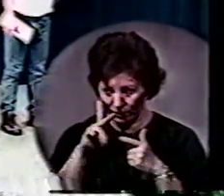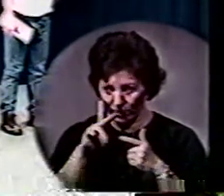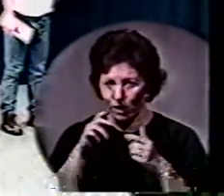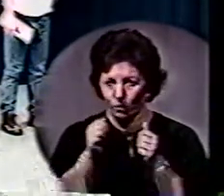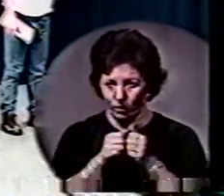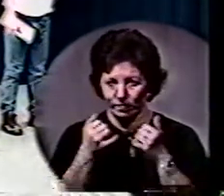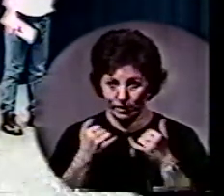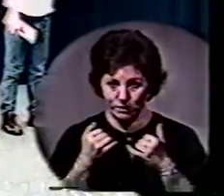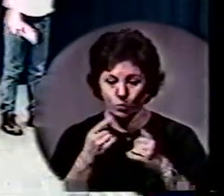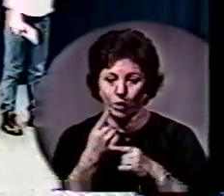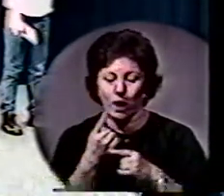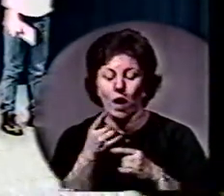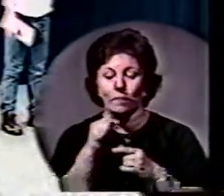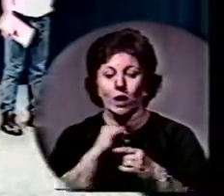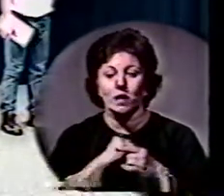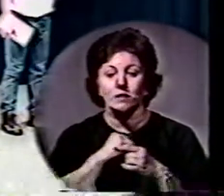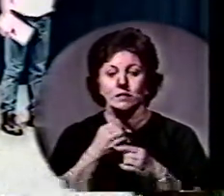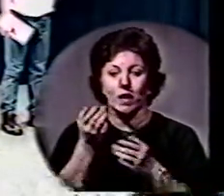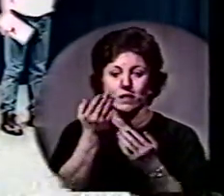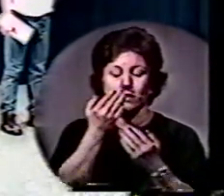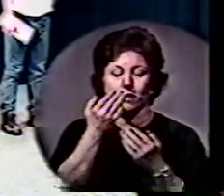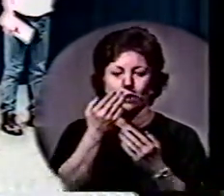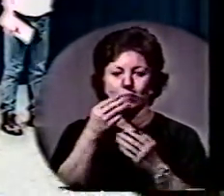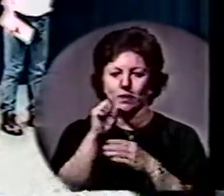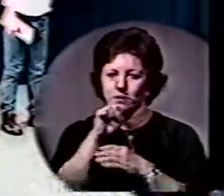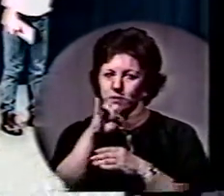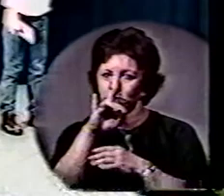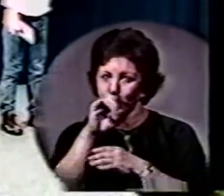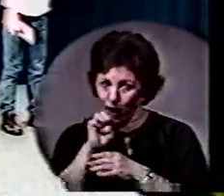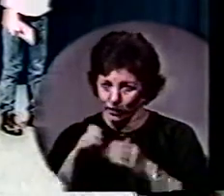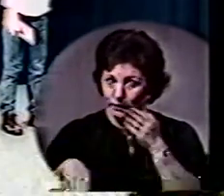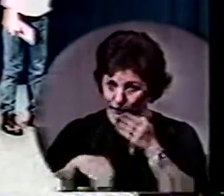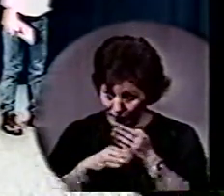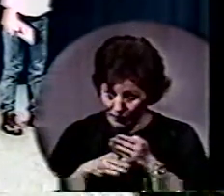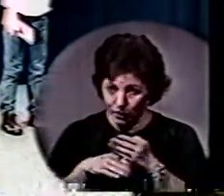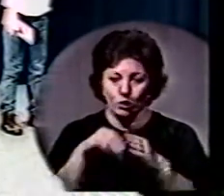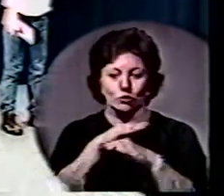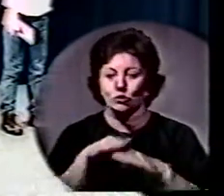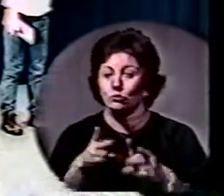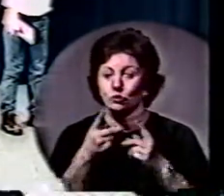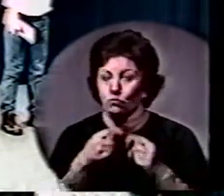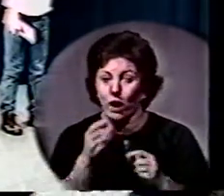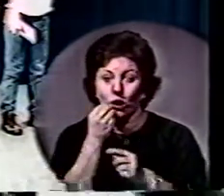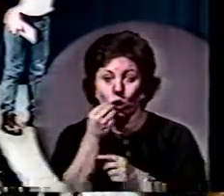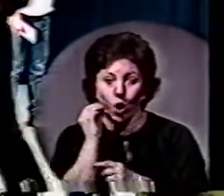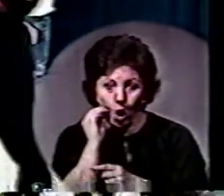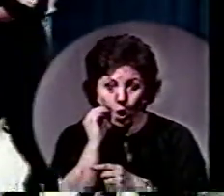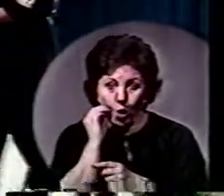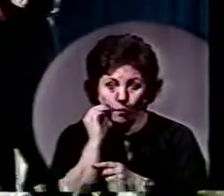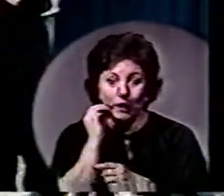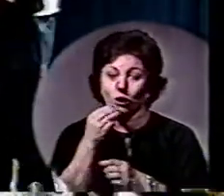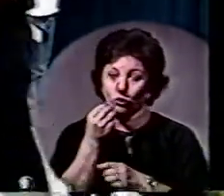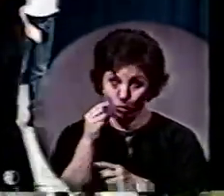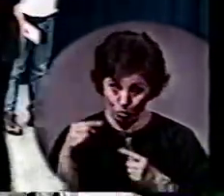this one I'm going to just step in the sidekick. Don't try this at home, these cedar blocks hurt. They can punch back.